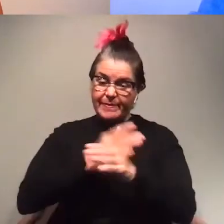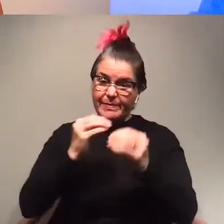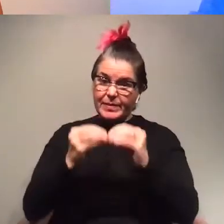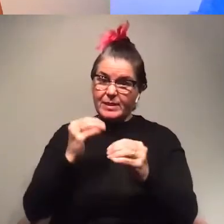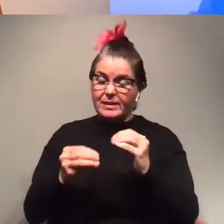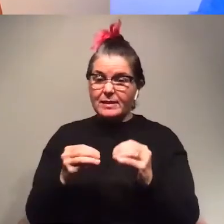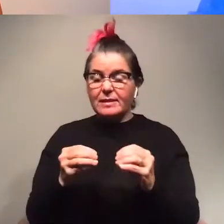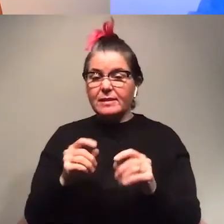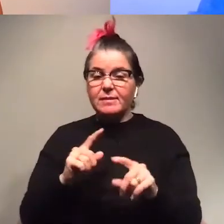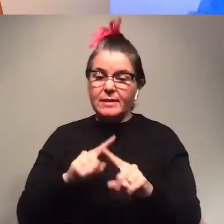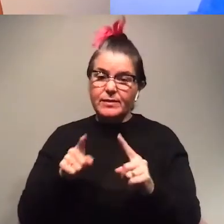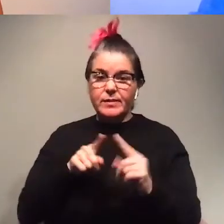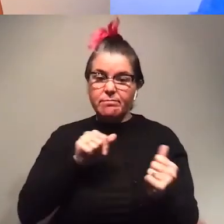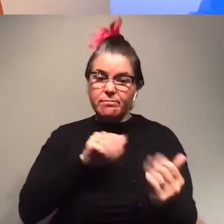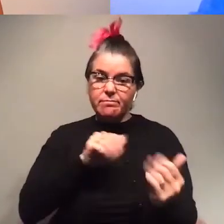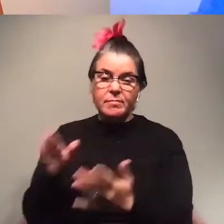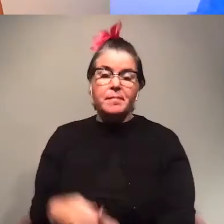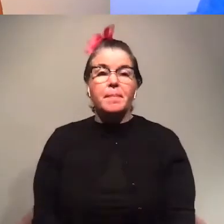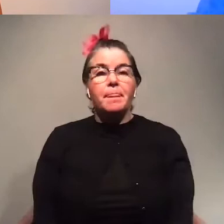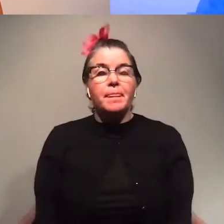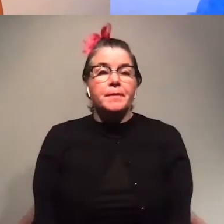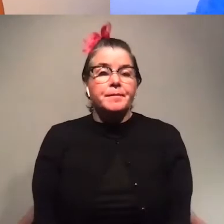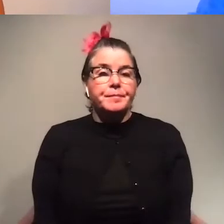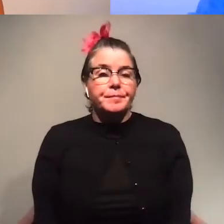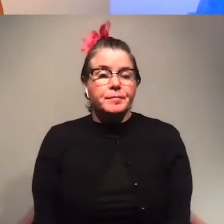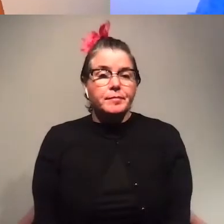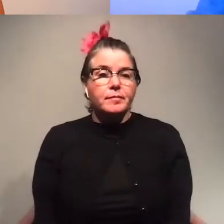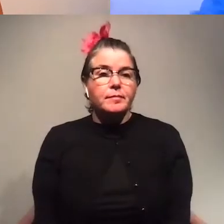different compounds or samplers.